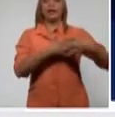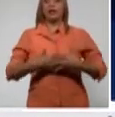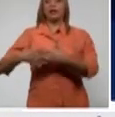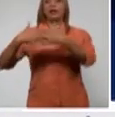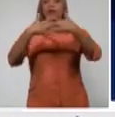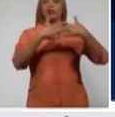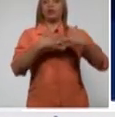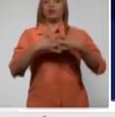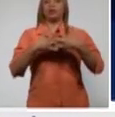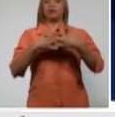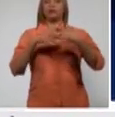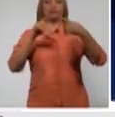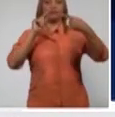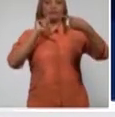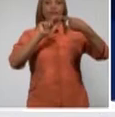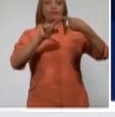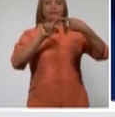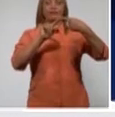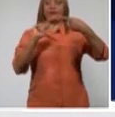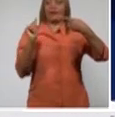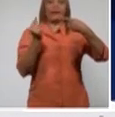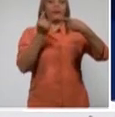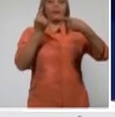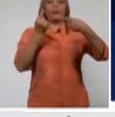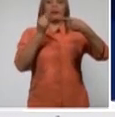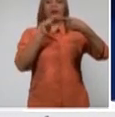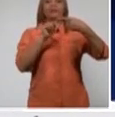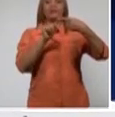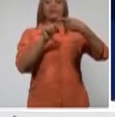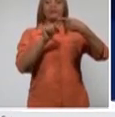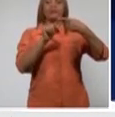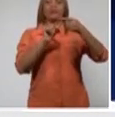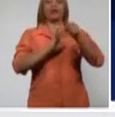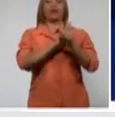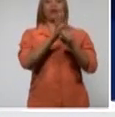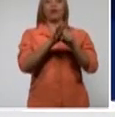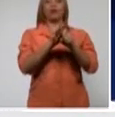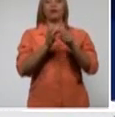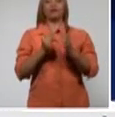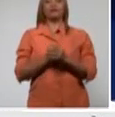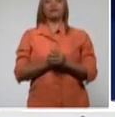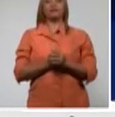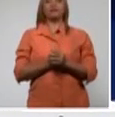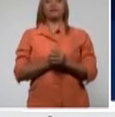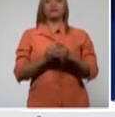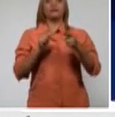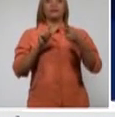of COVID-19 cases, with a total of